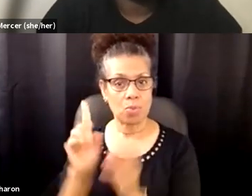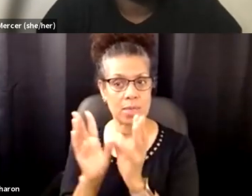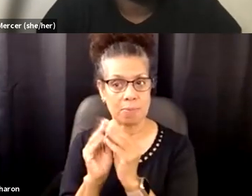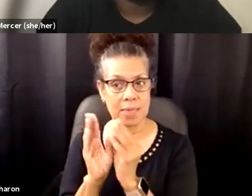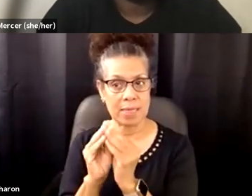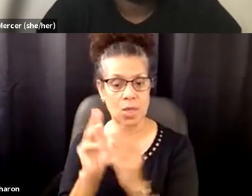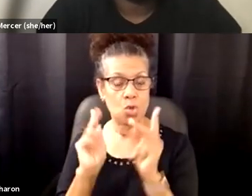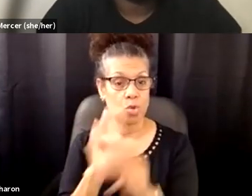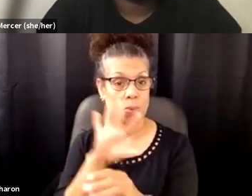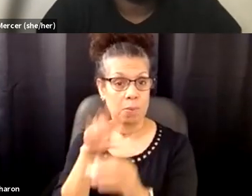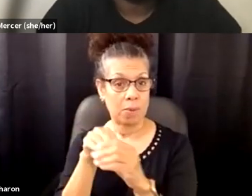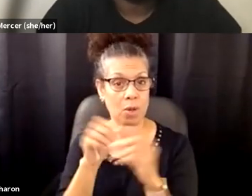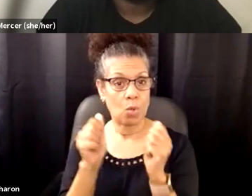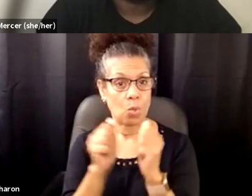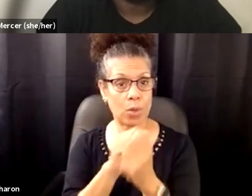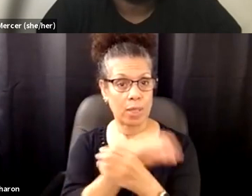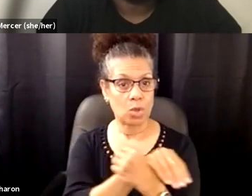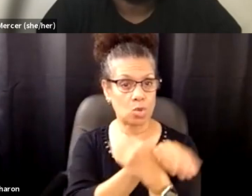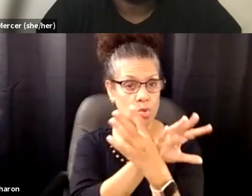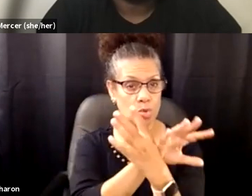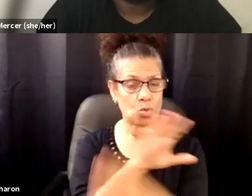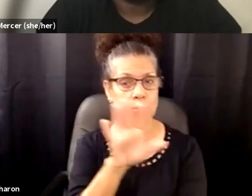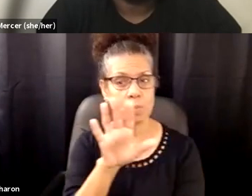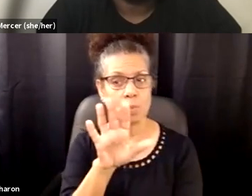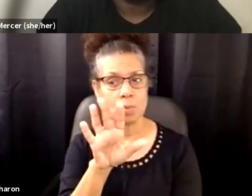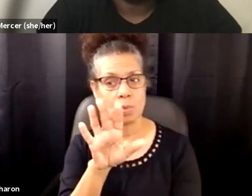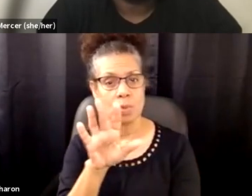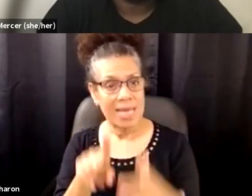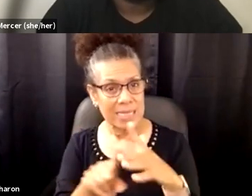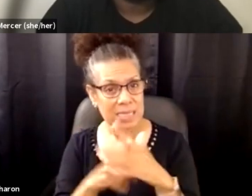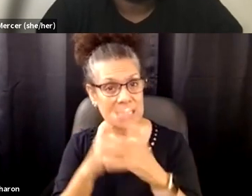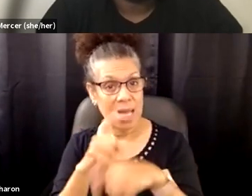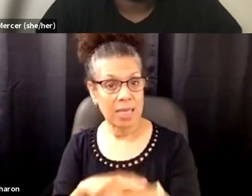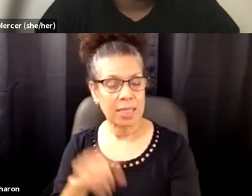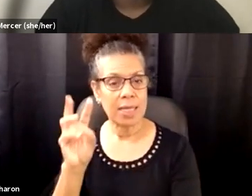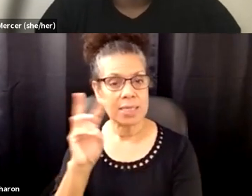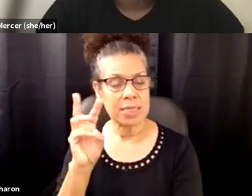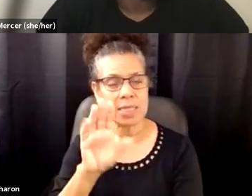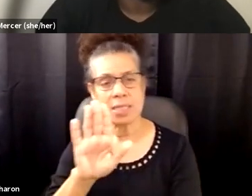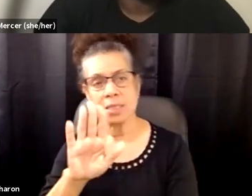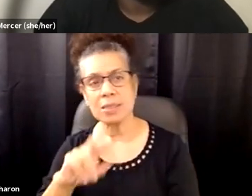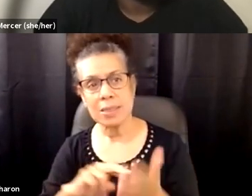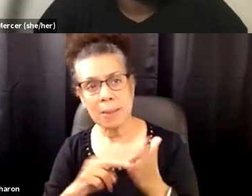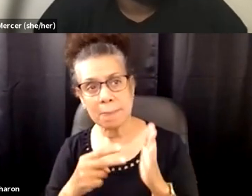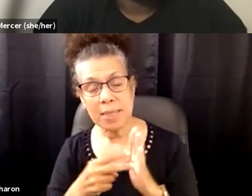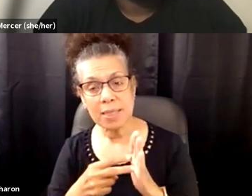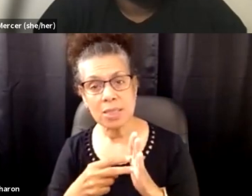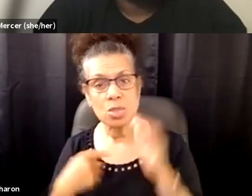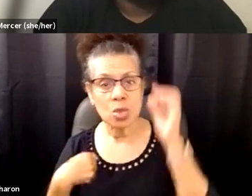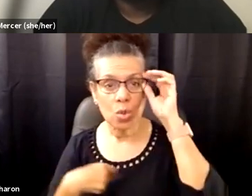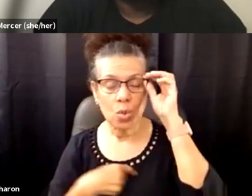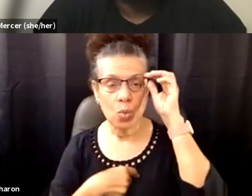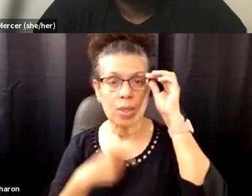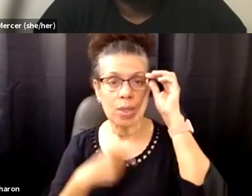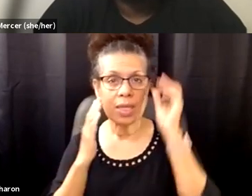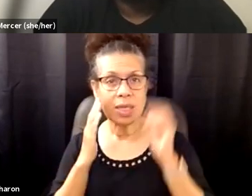can participate by zoom and starting six o'clock are we going to find a way